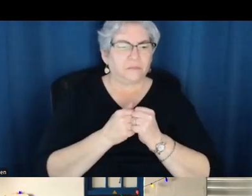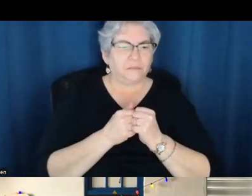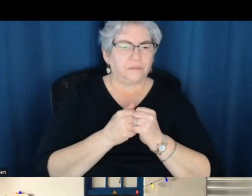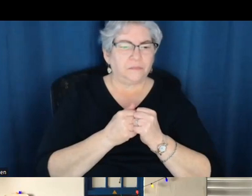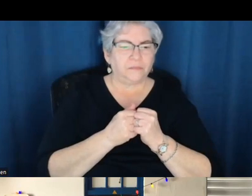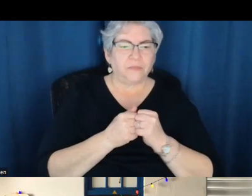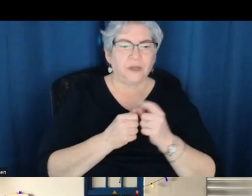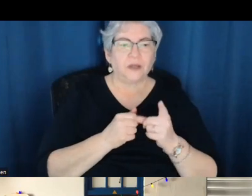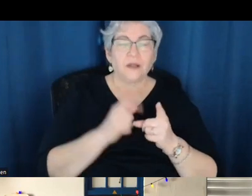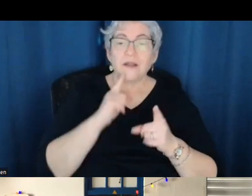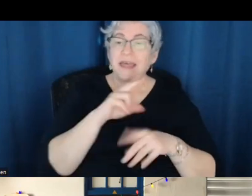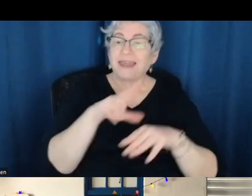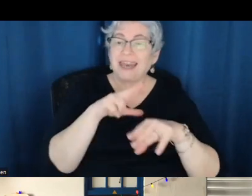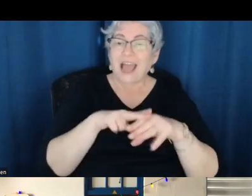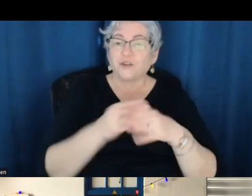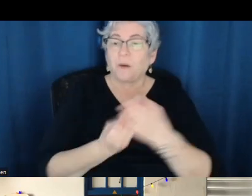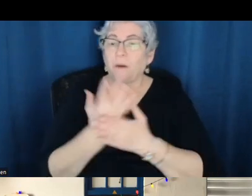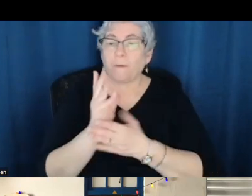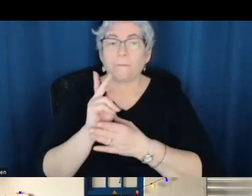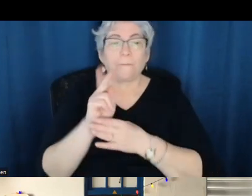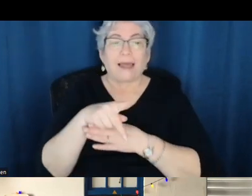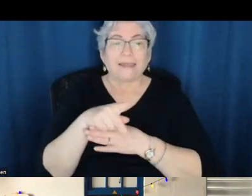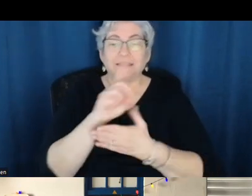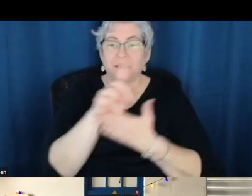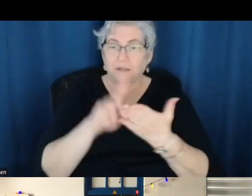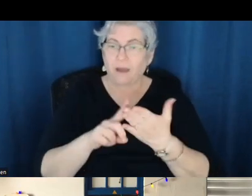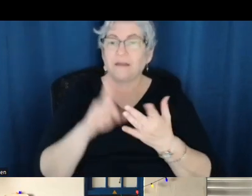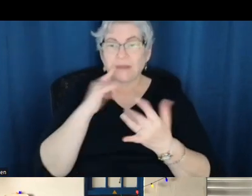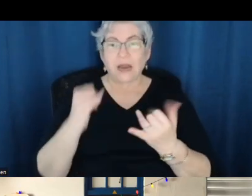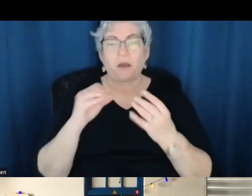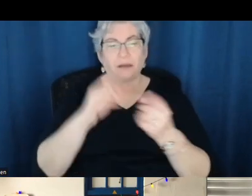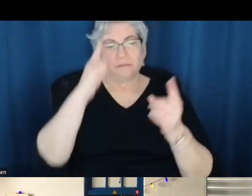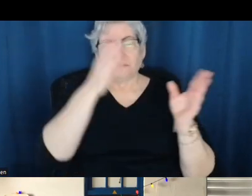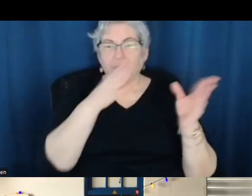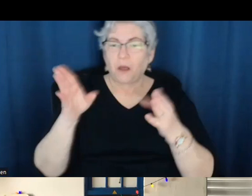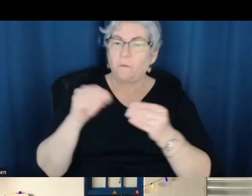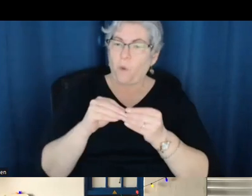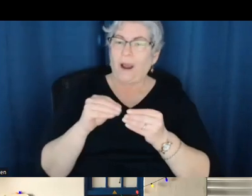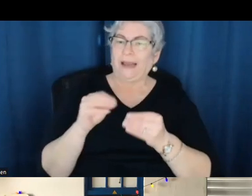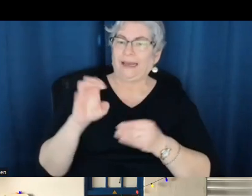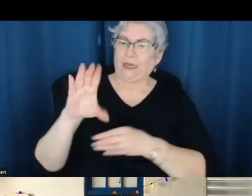The interest in naturalistic planting design is part of a greater movement toward ecological landscape management.